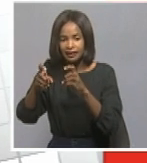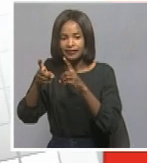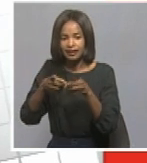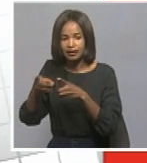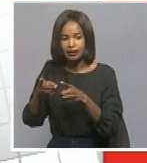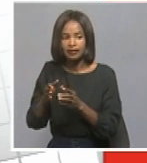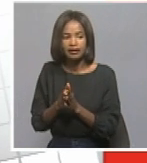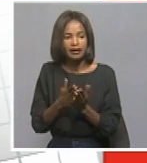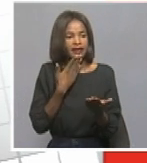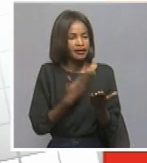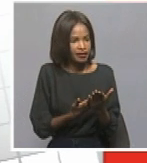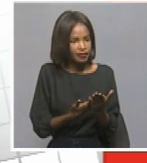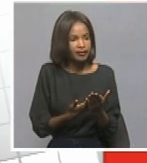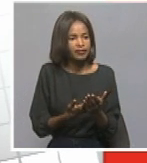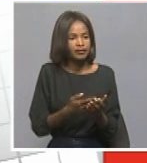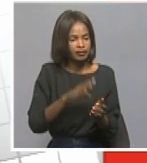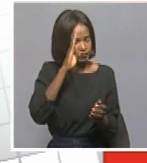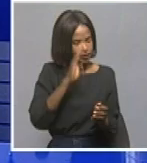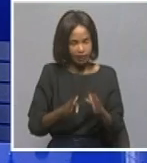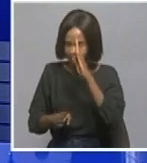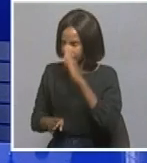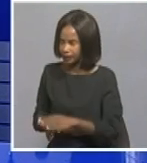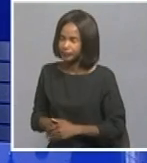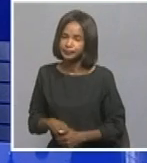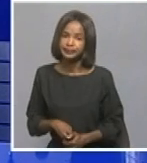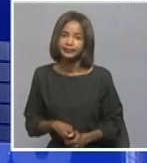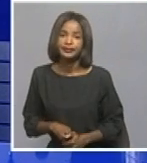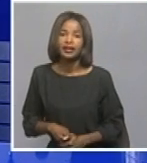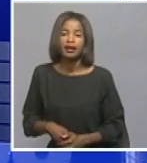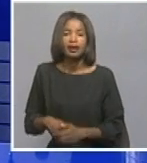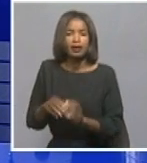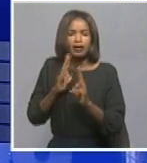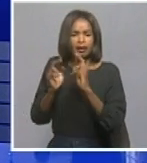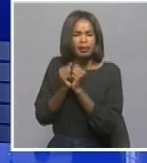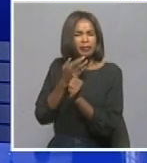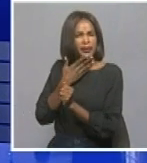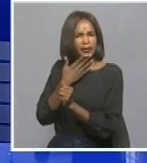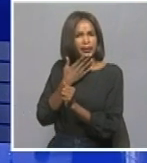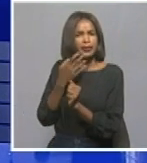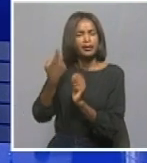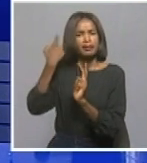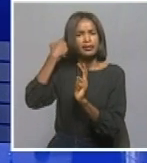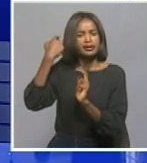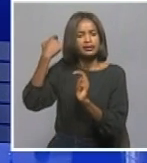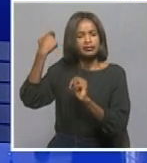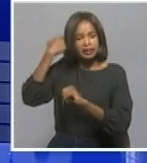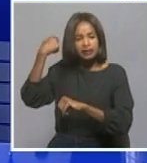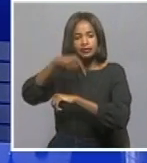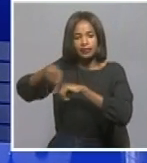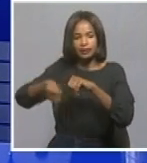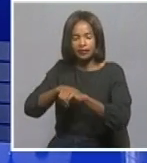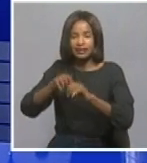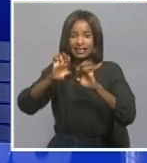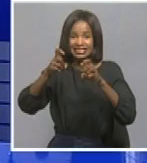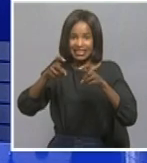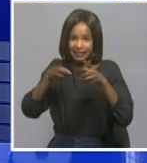program, and a good day to you and the listeners. Thank you so much, sir. Well, there you have it. That was the Ministry of Home Affairs Immigration Safety and Security